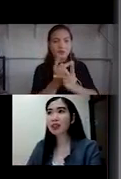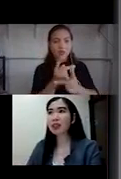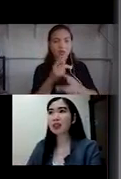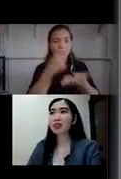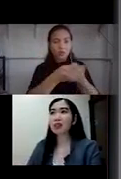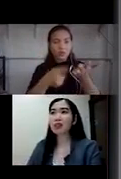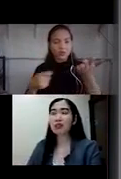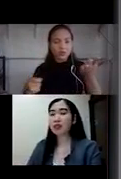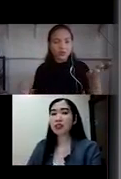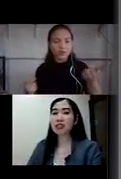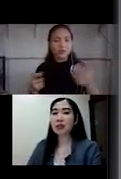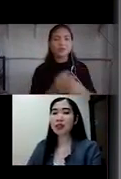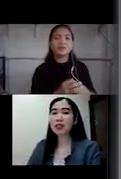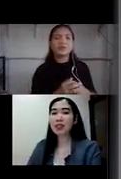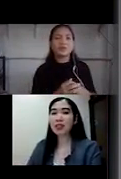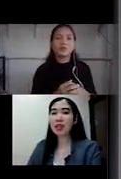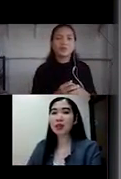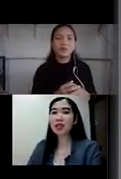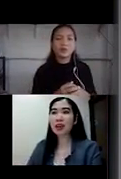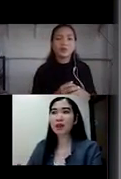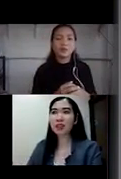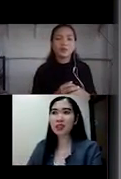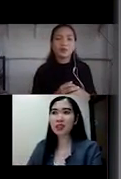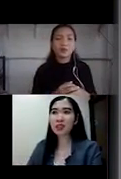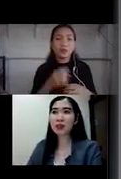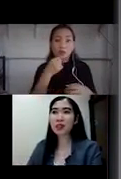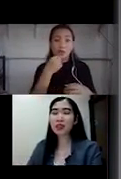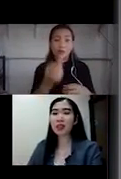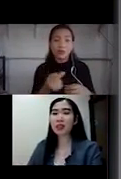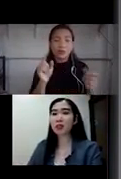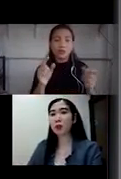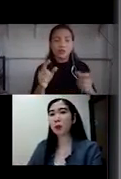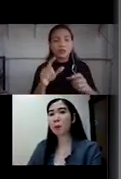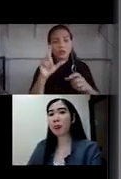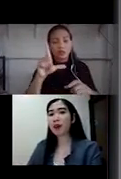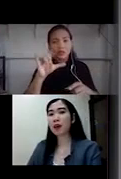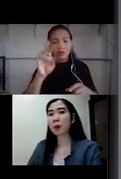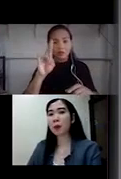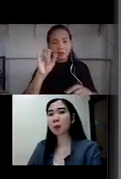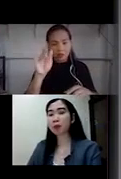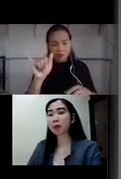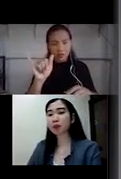query or sinasabi natin sa library reference service and yung